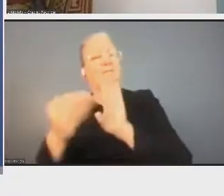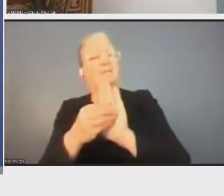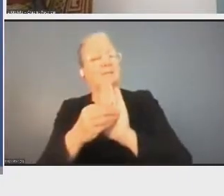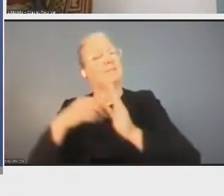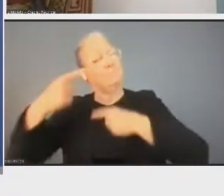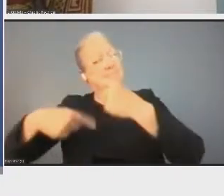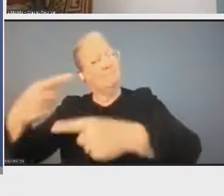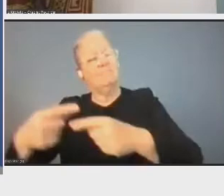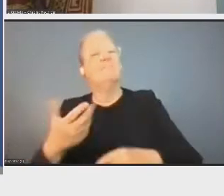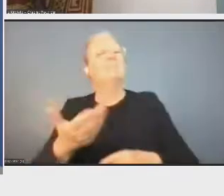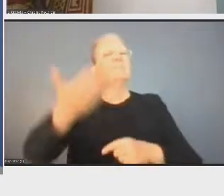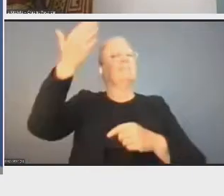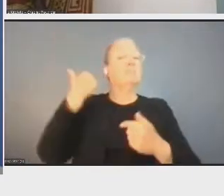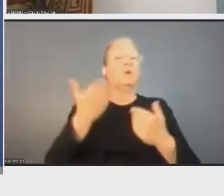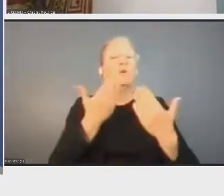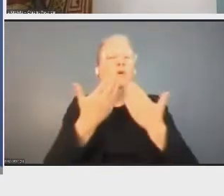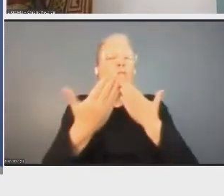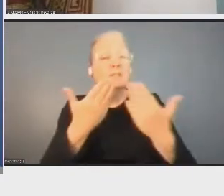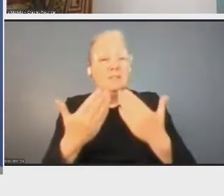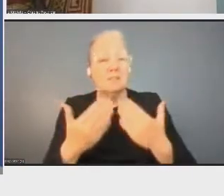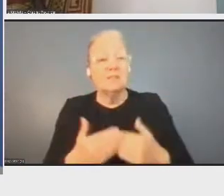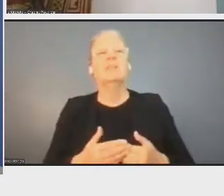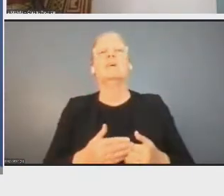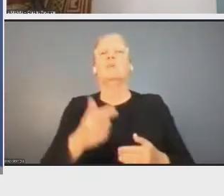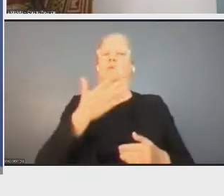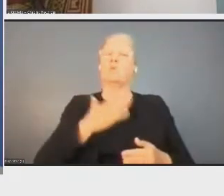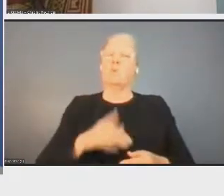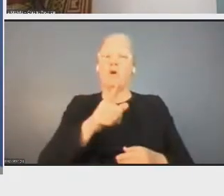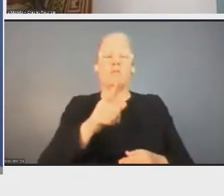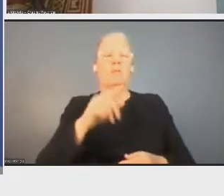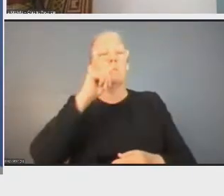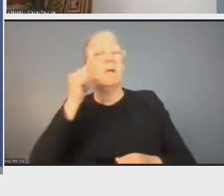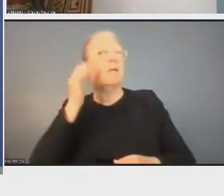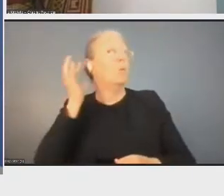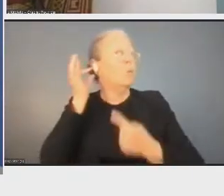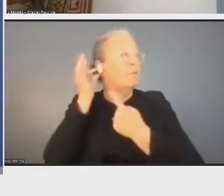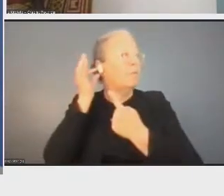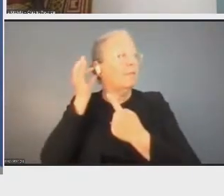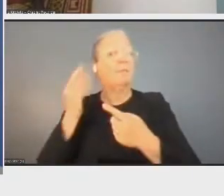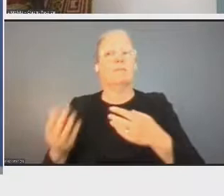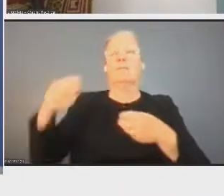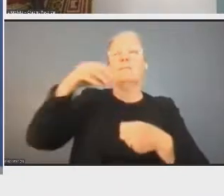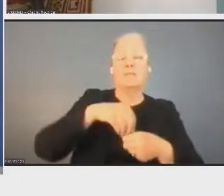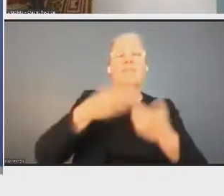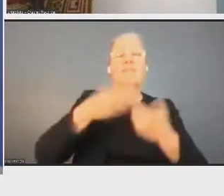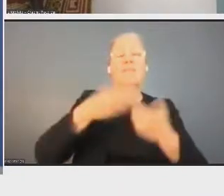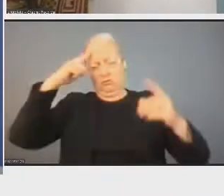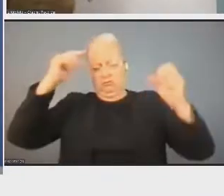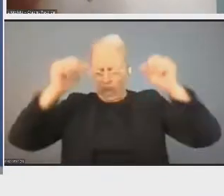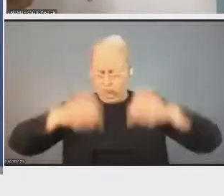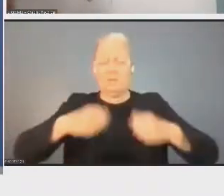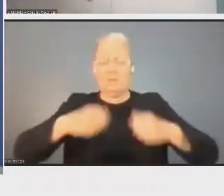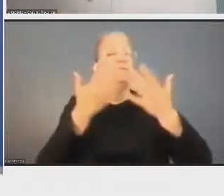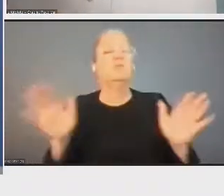of the Parties, the precondition to engage gender was acknowledged by the parties. Not surprising, they